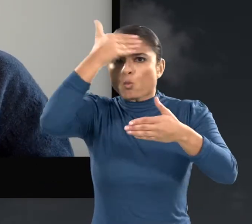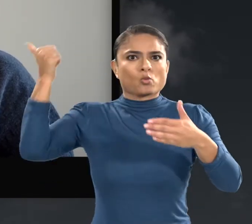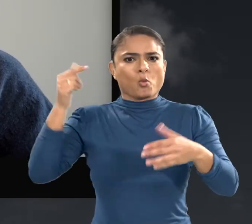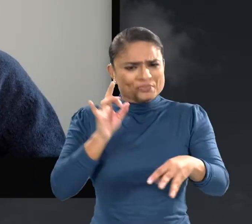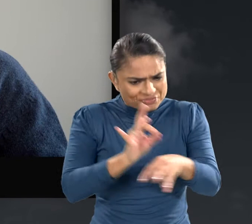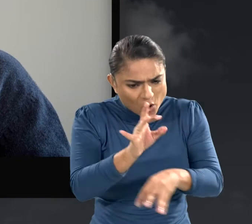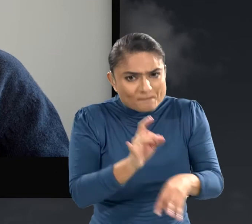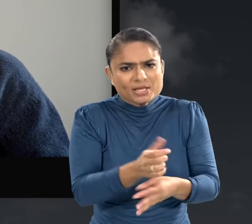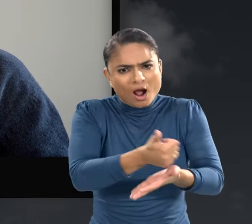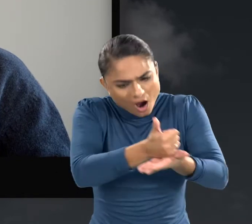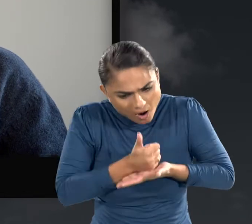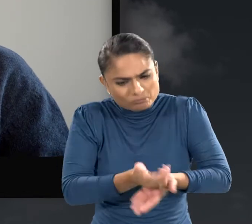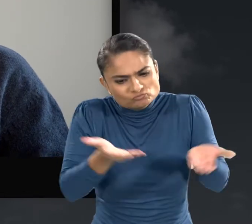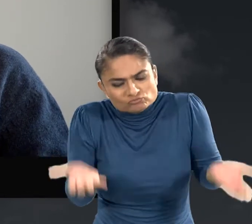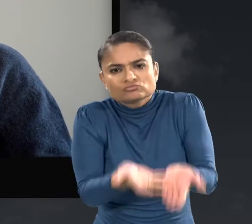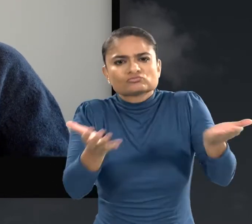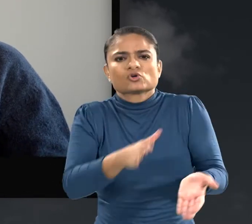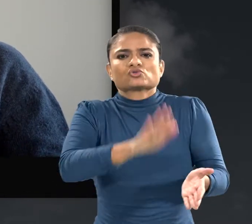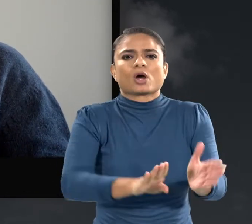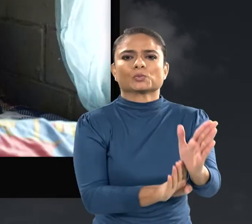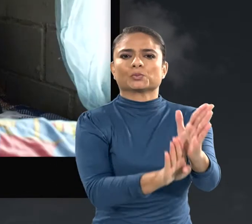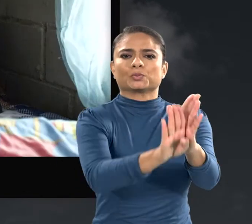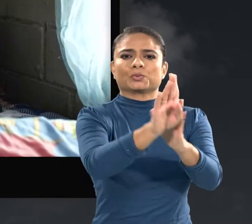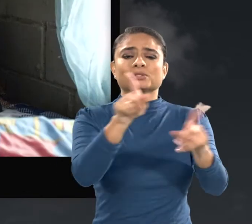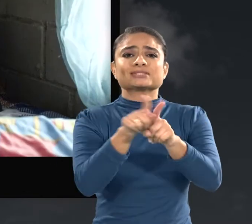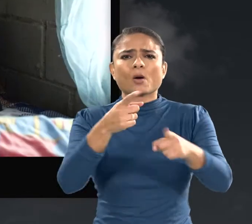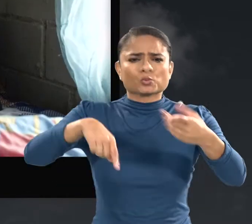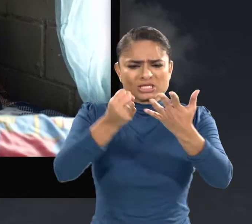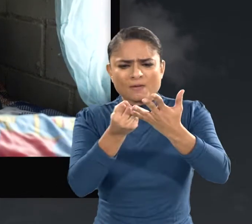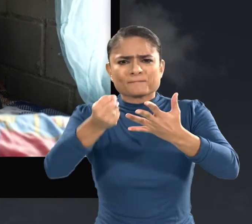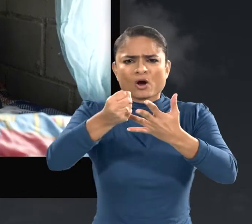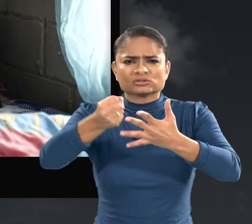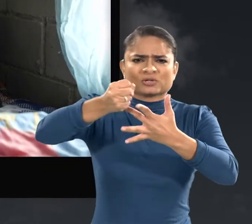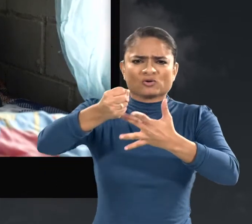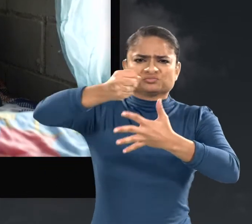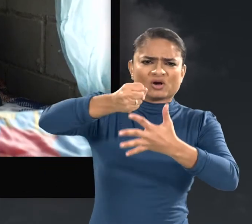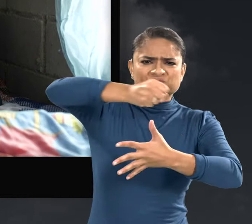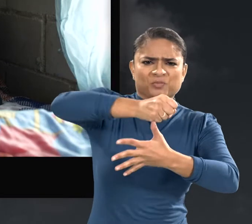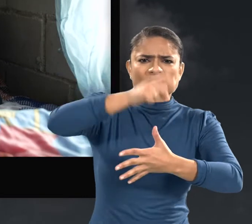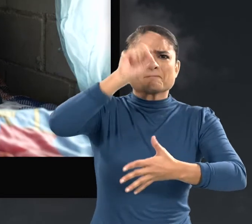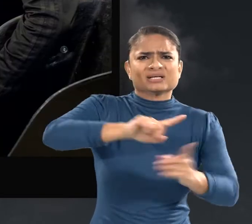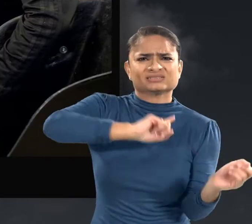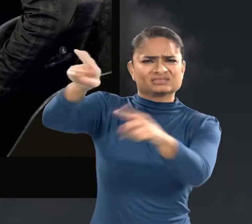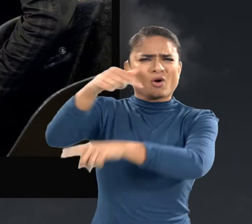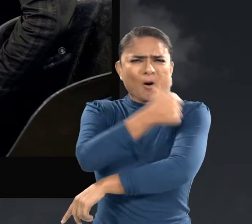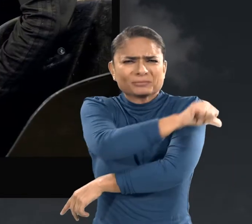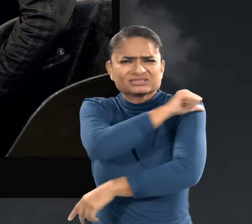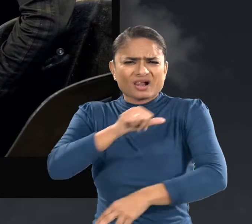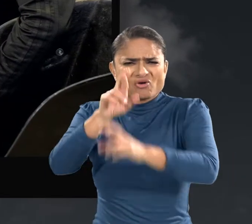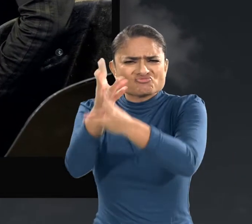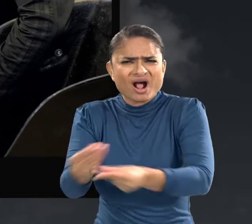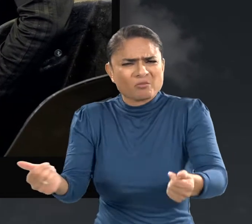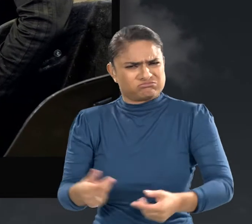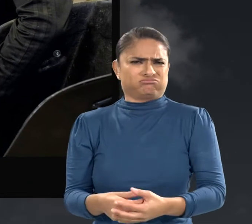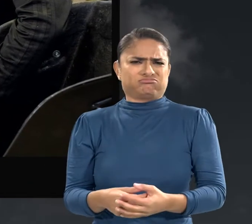would be a good solution, then it doesn't make sense to prioritize it in our finances to get to the hospital